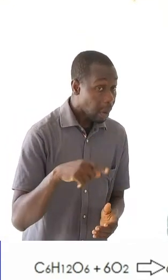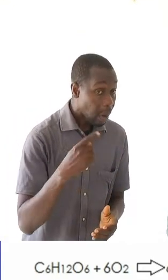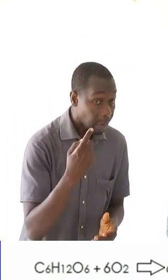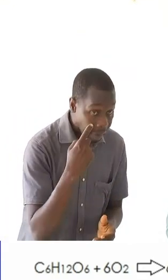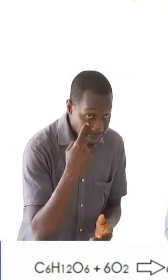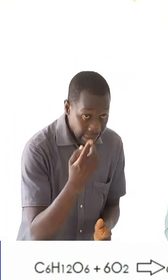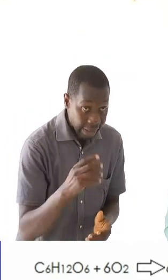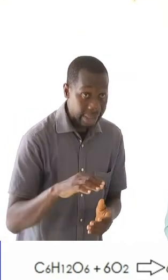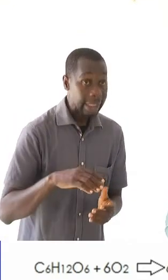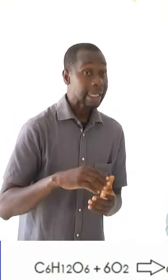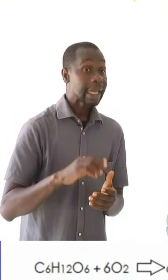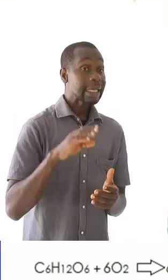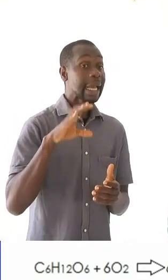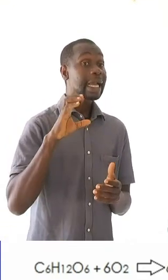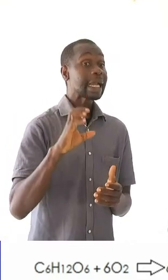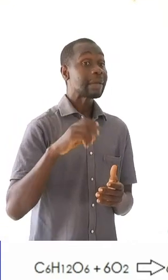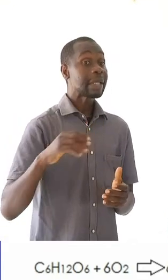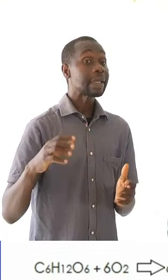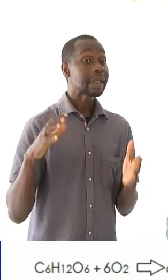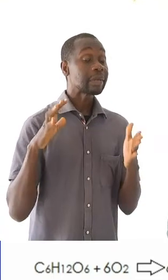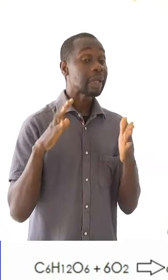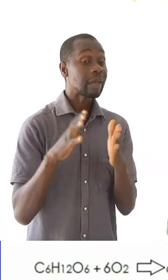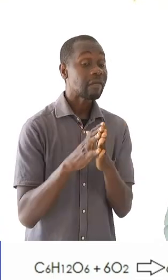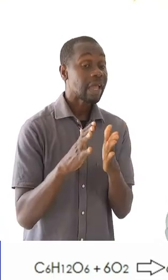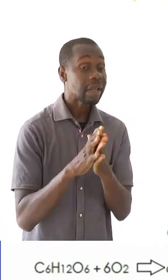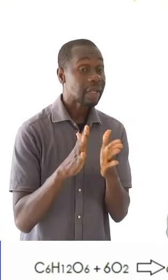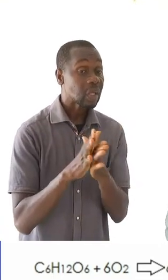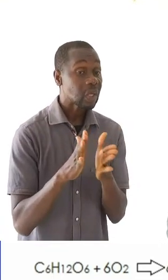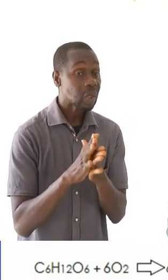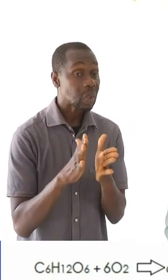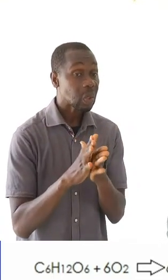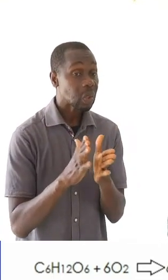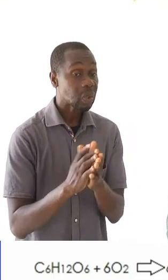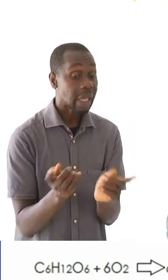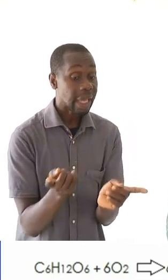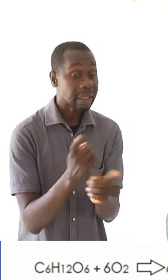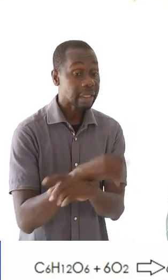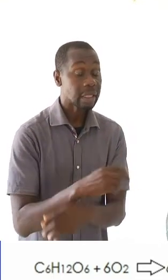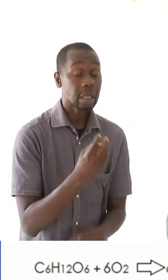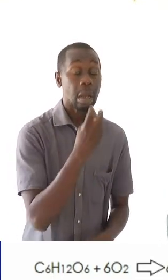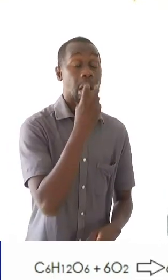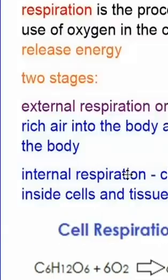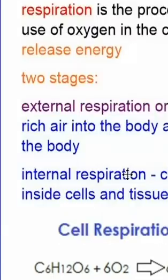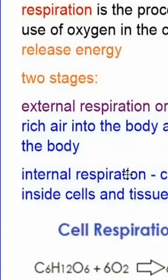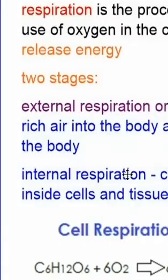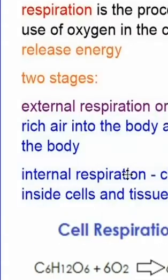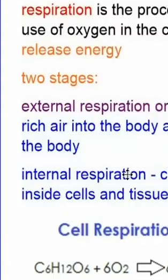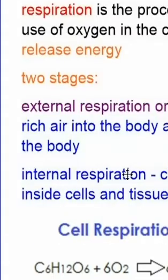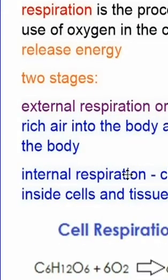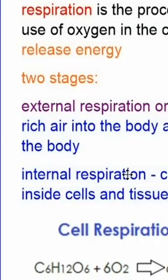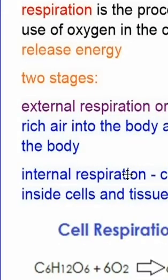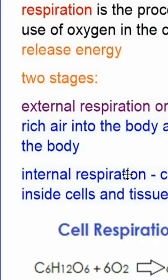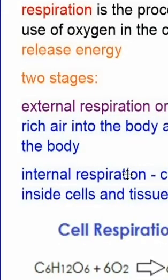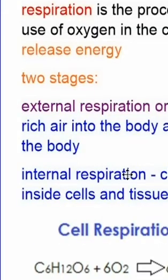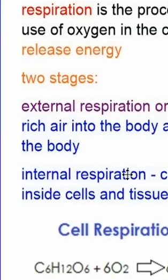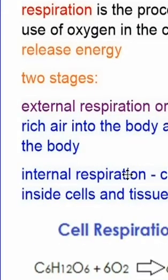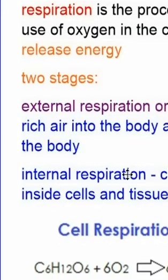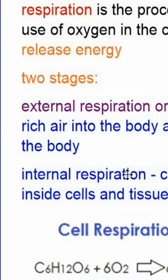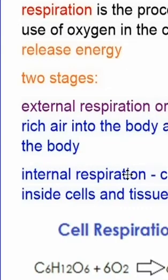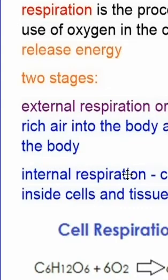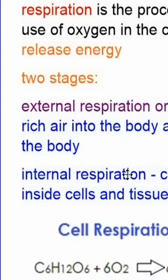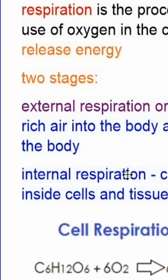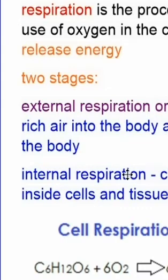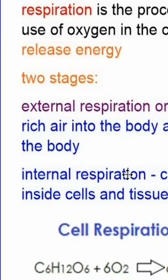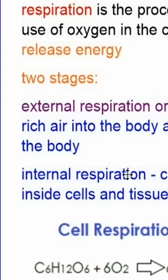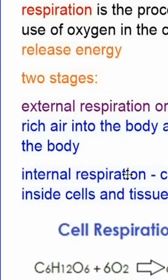are the capillaries, so they must be very close to make exchange of gas very efficient. And the picture at the bottom right, you